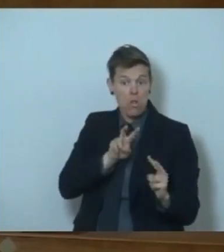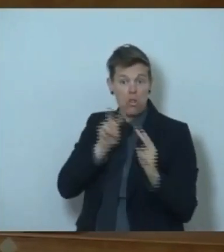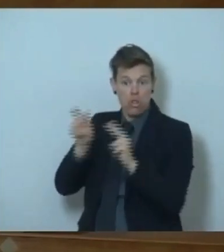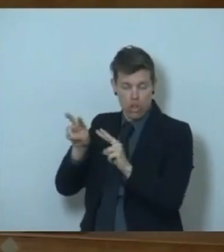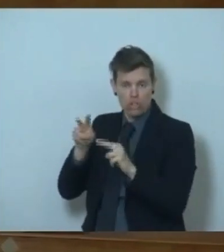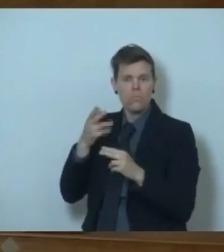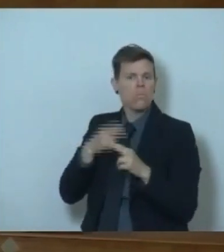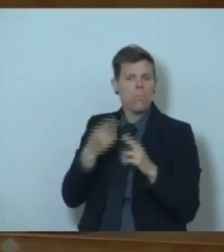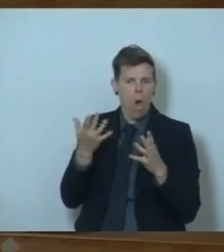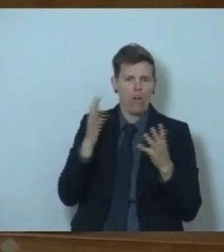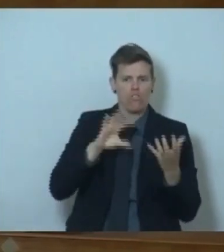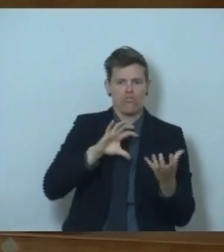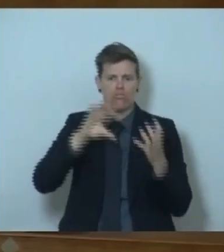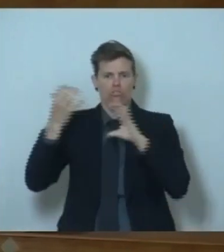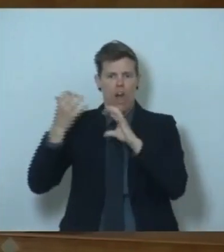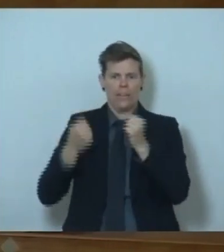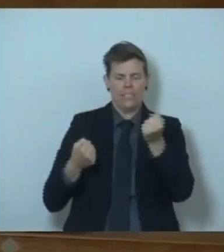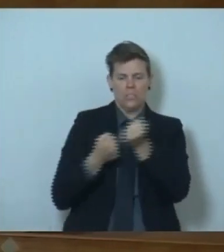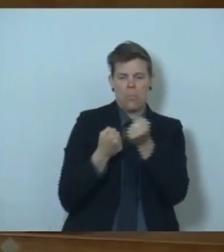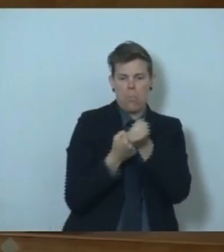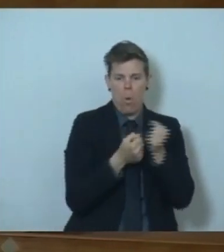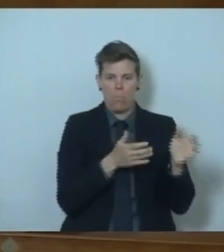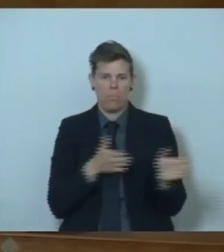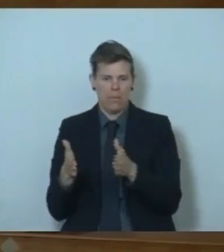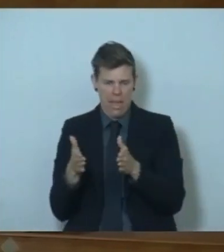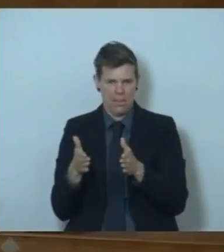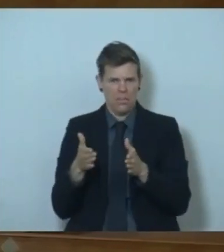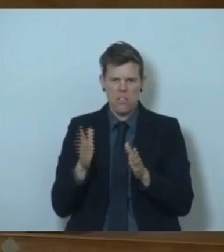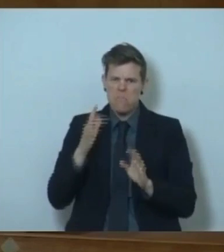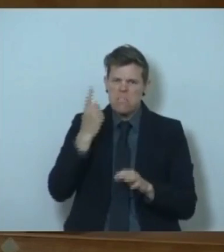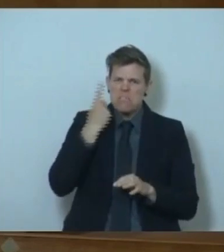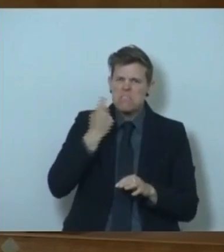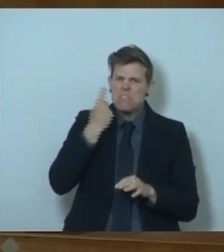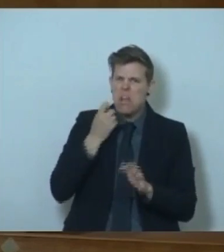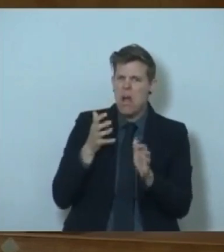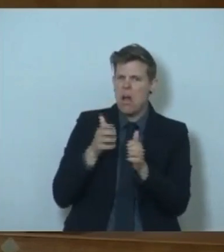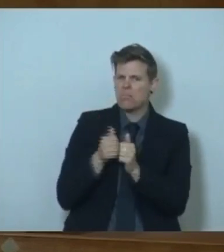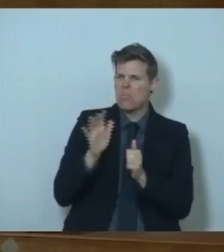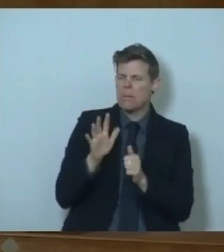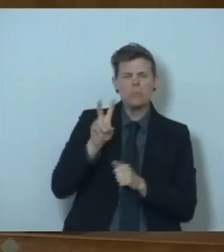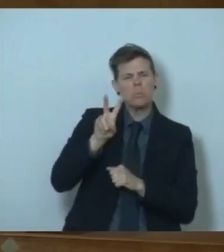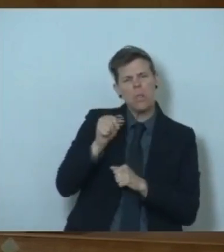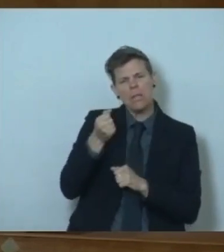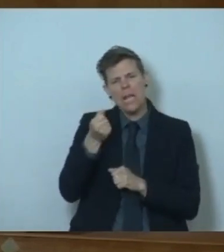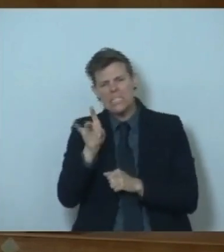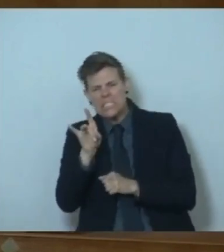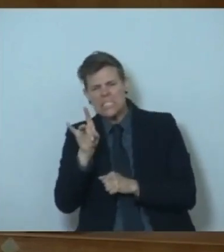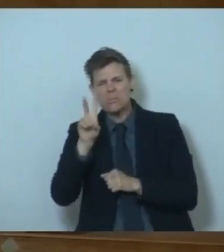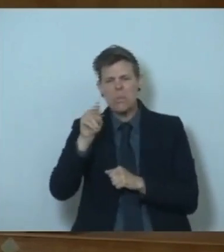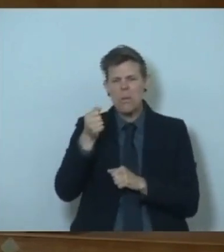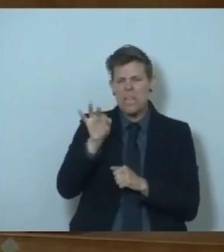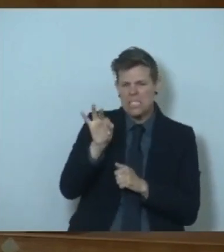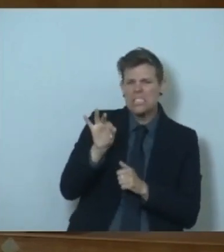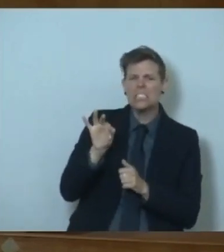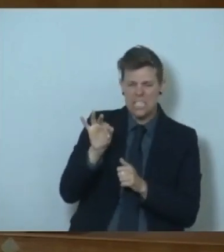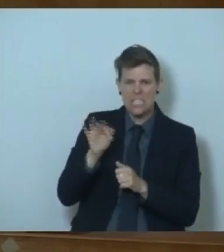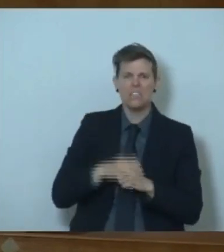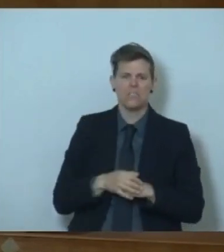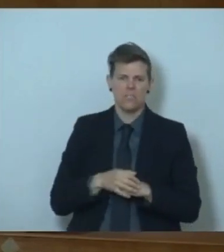2018. You can find, and also on the medical advisory team website, on the top red banner, if you click on